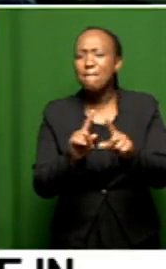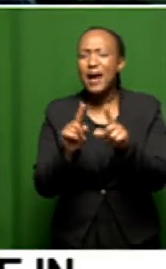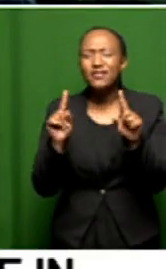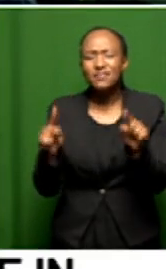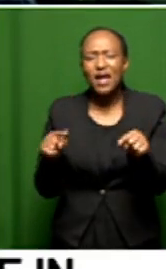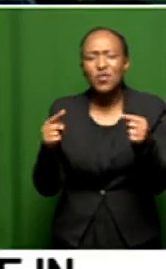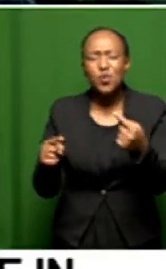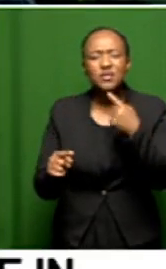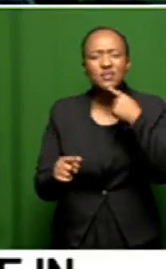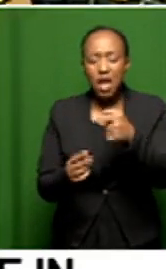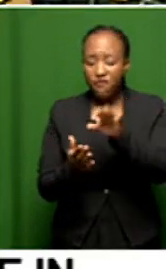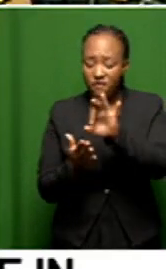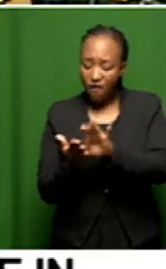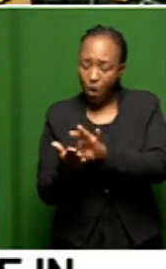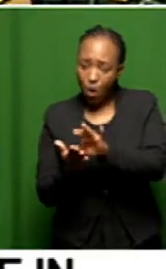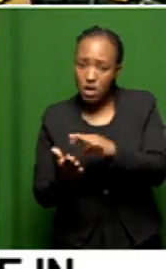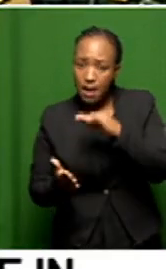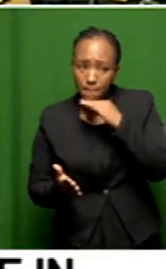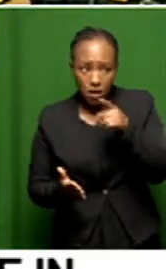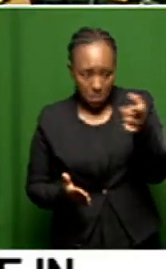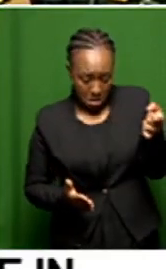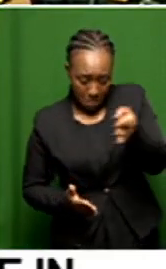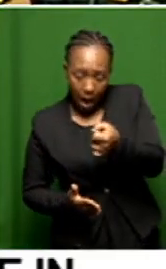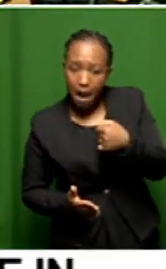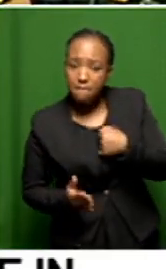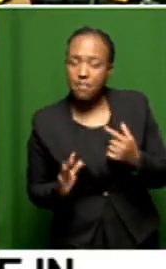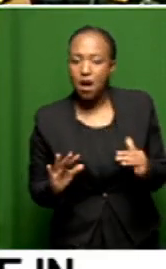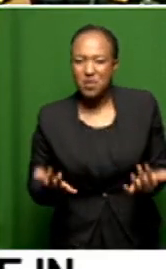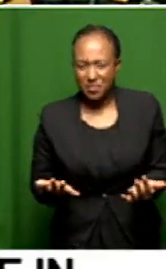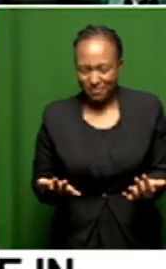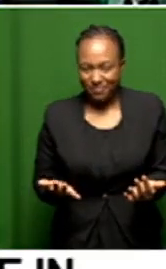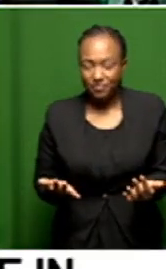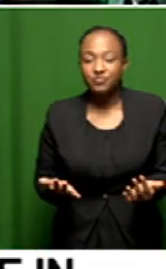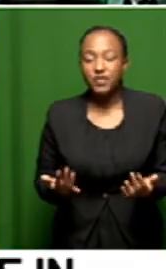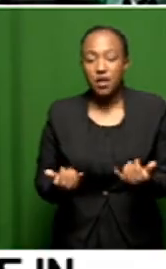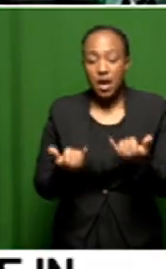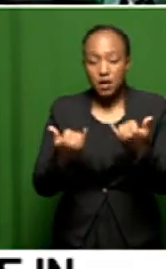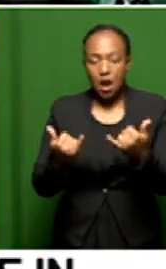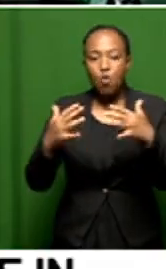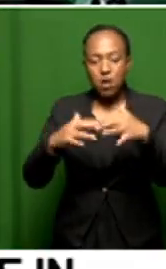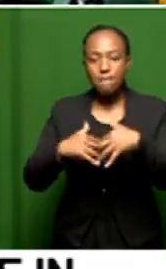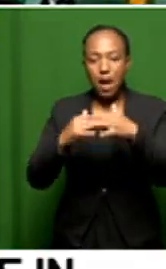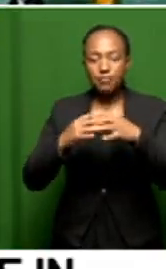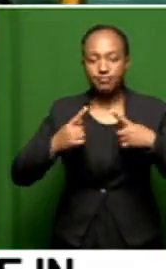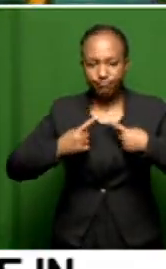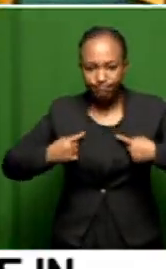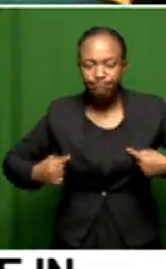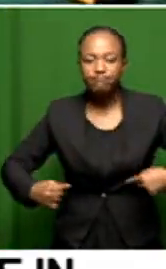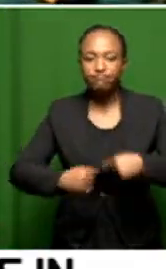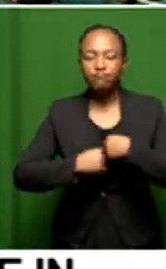a vote translates into a labor market absorption. So that is a space then that is created for us to come and